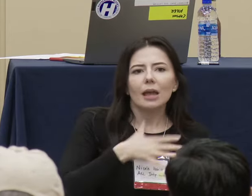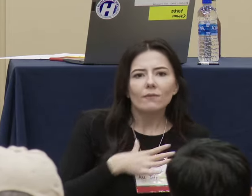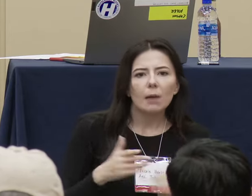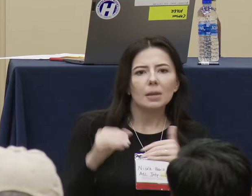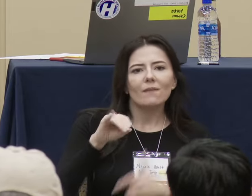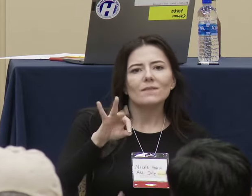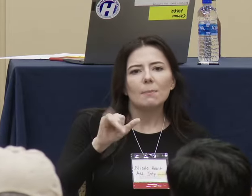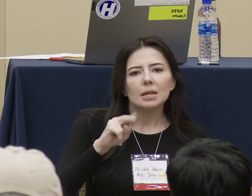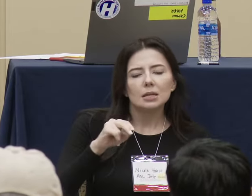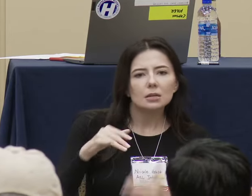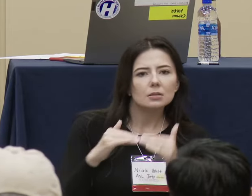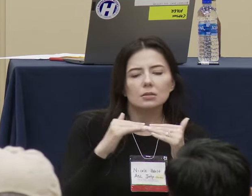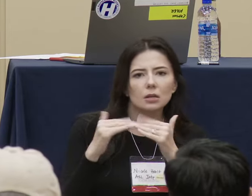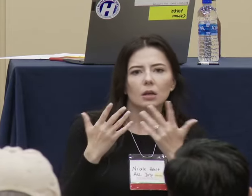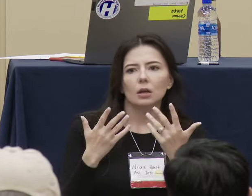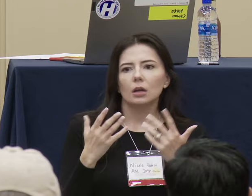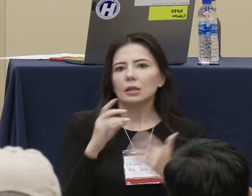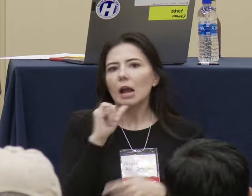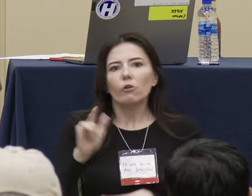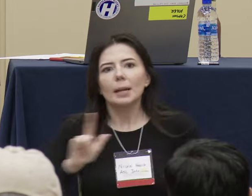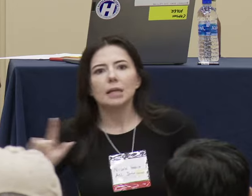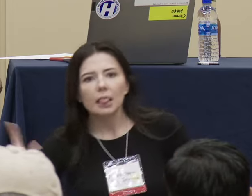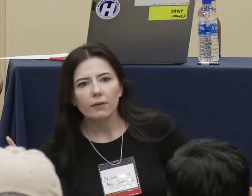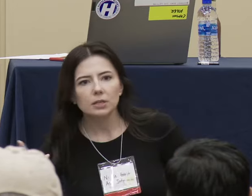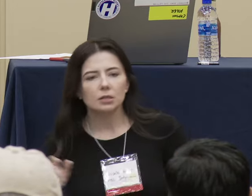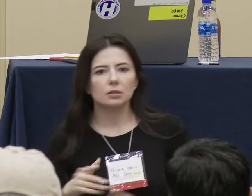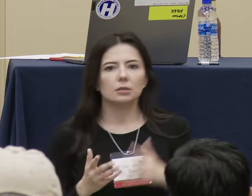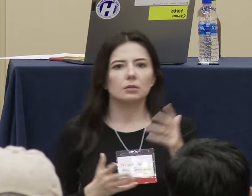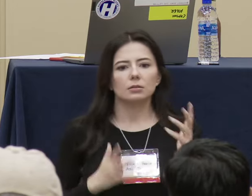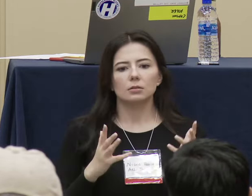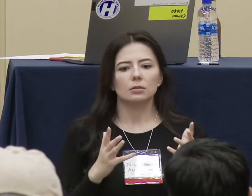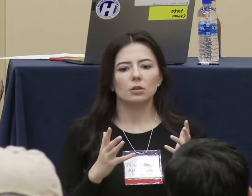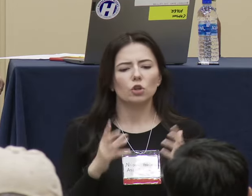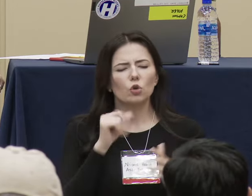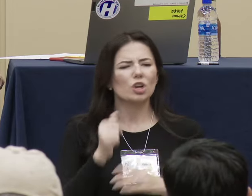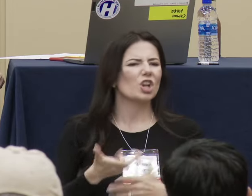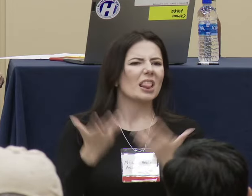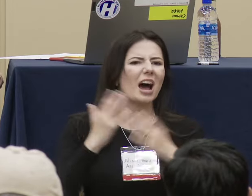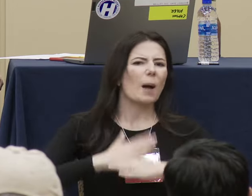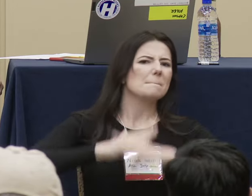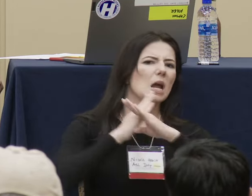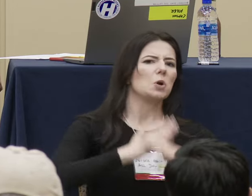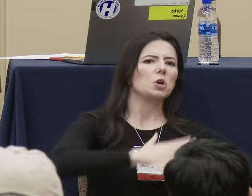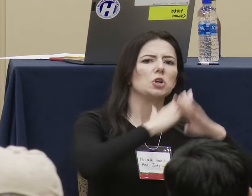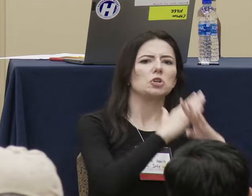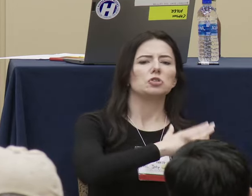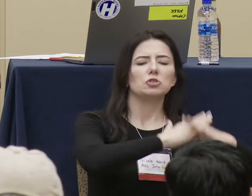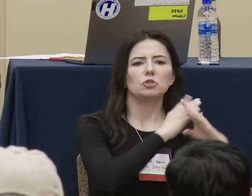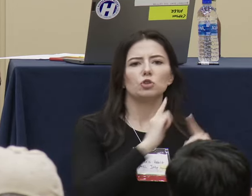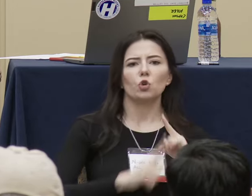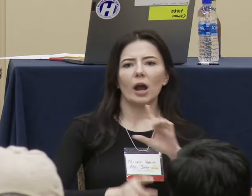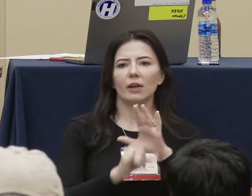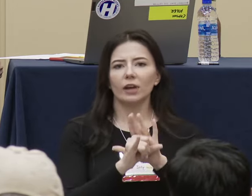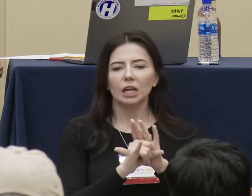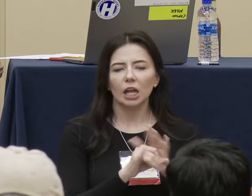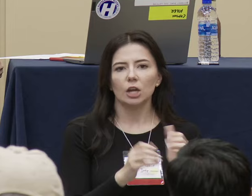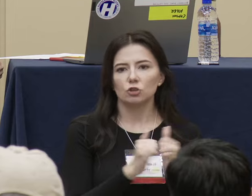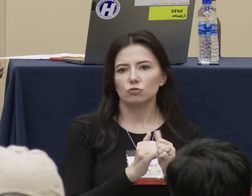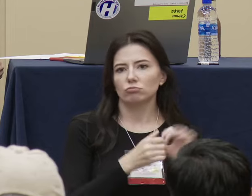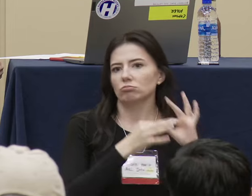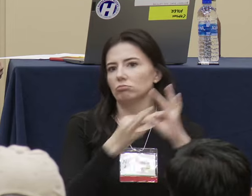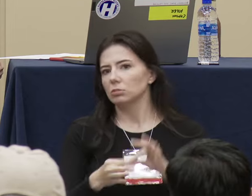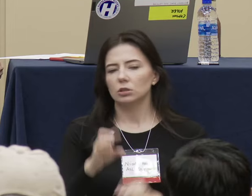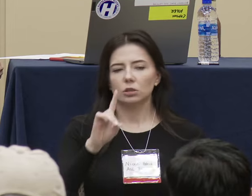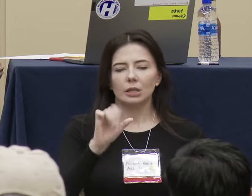a leftist, and so on. And I think that, again, there's a lot of barriers to identification with disability and to understanding